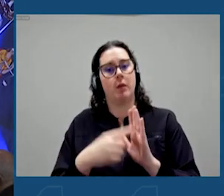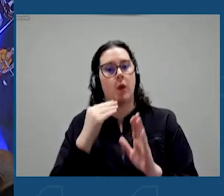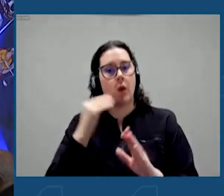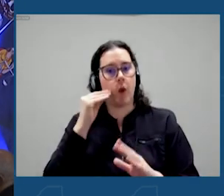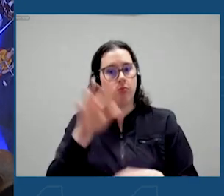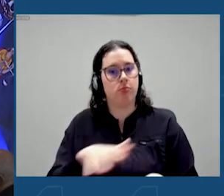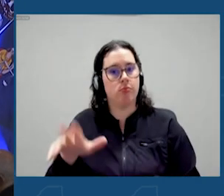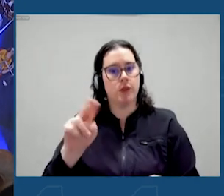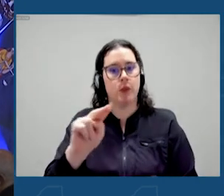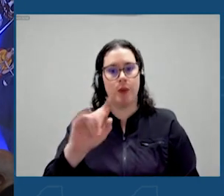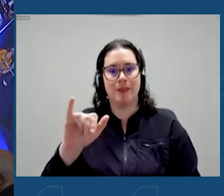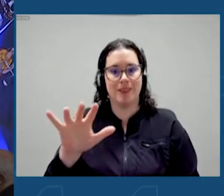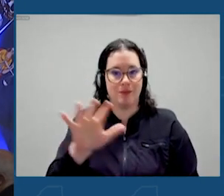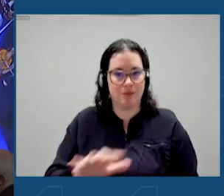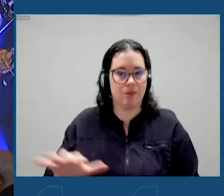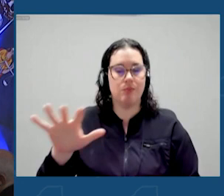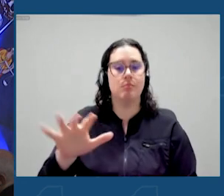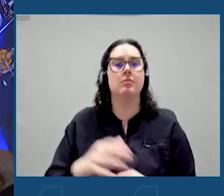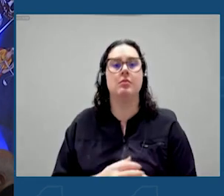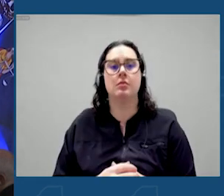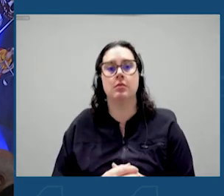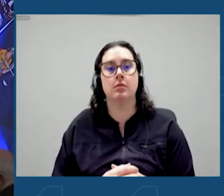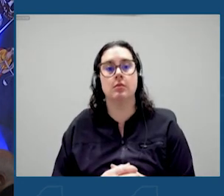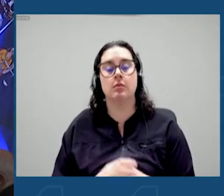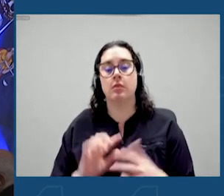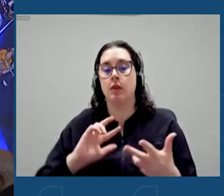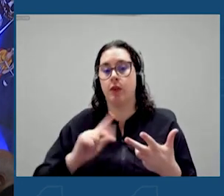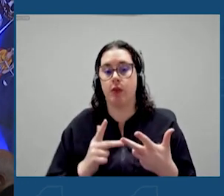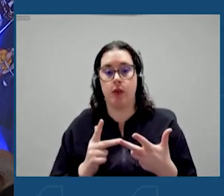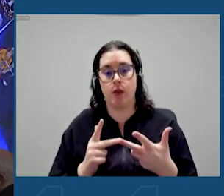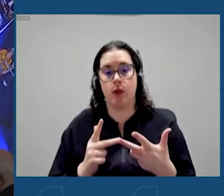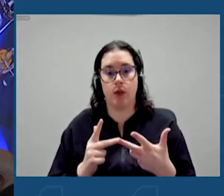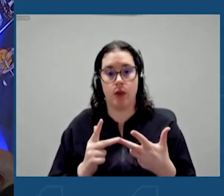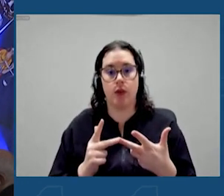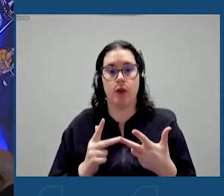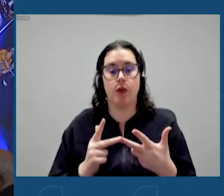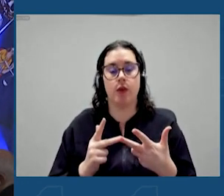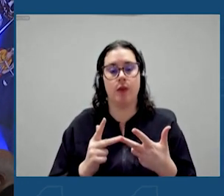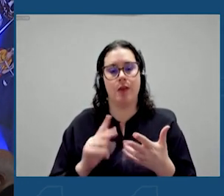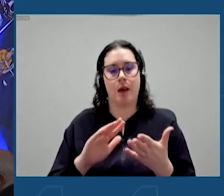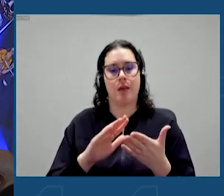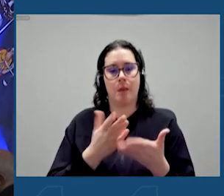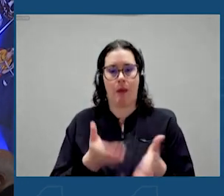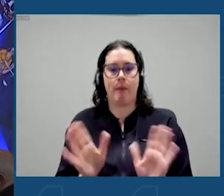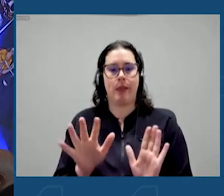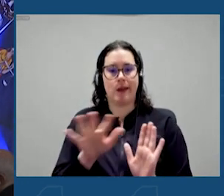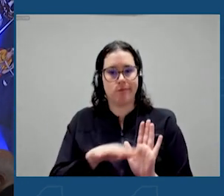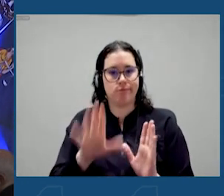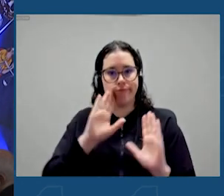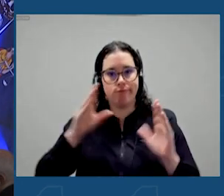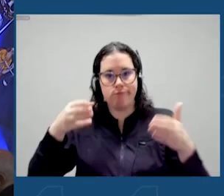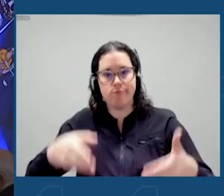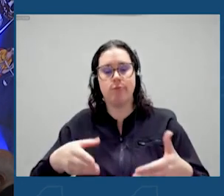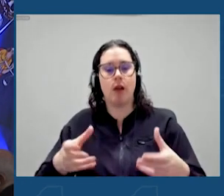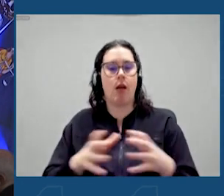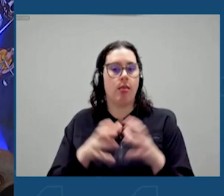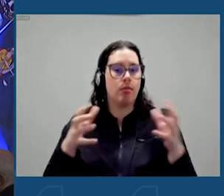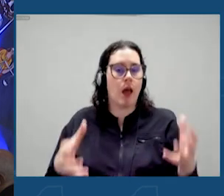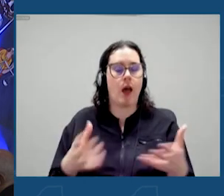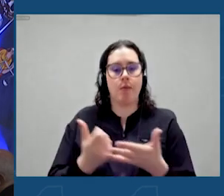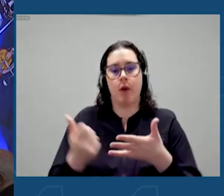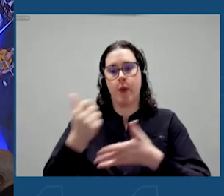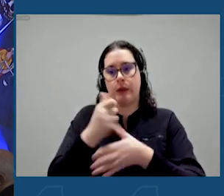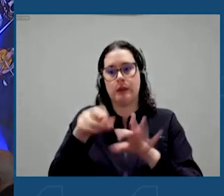City. A third is around the public realm. So many of the priorities described in the